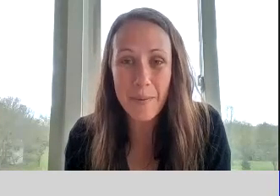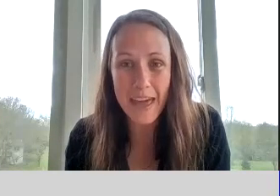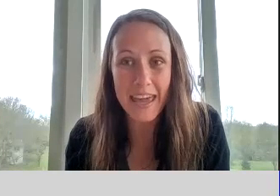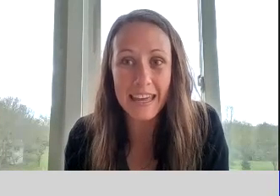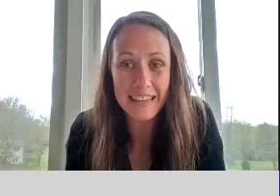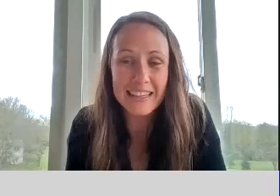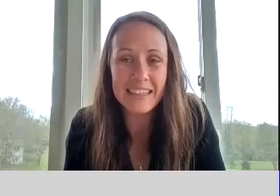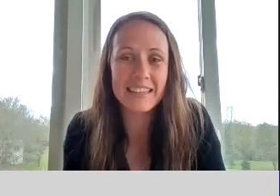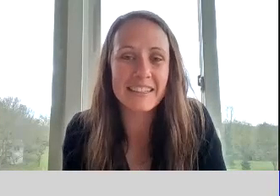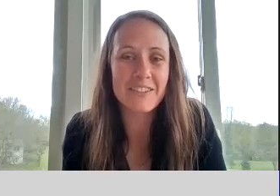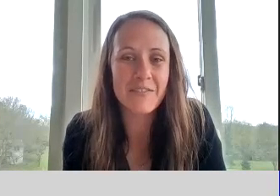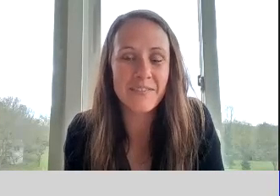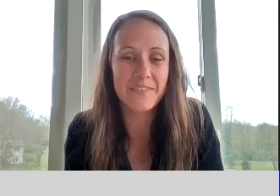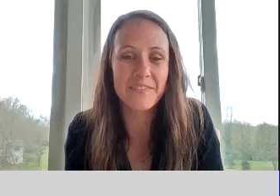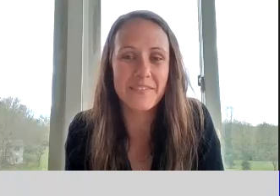mud like a pig.